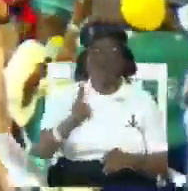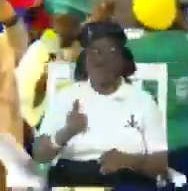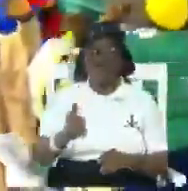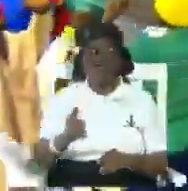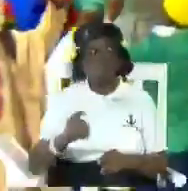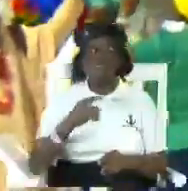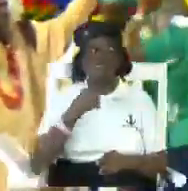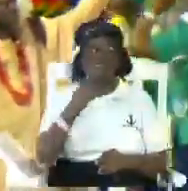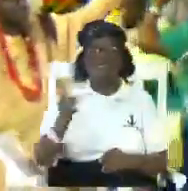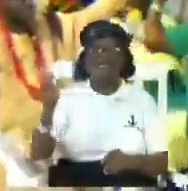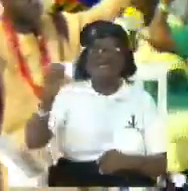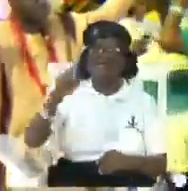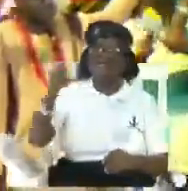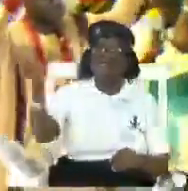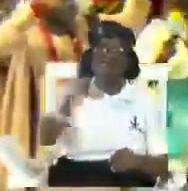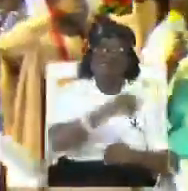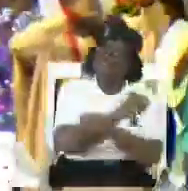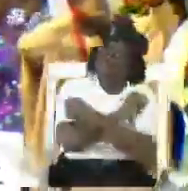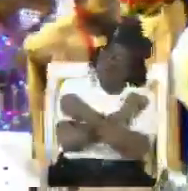Tell Him you love Him.